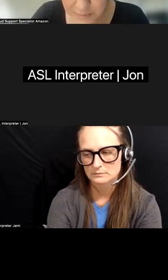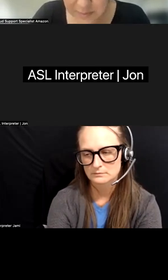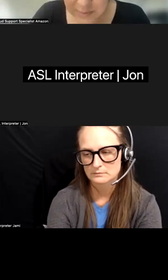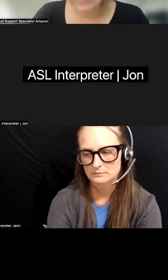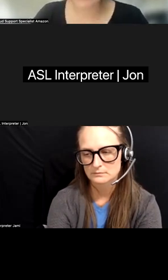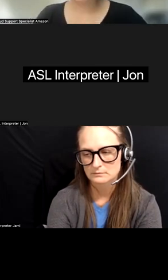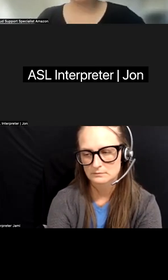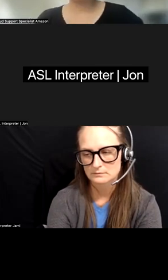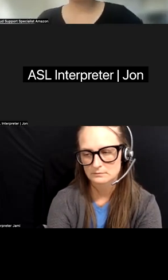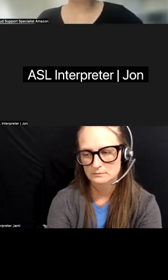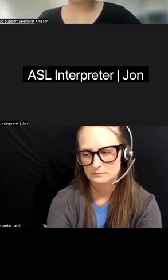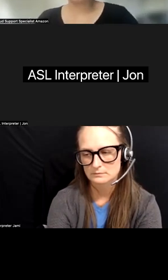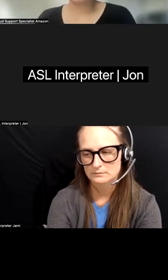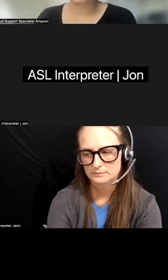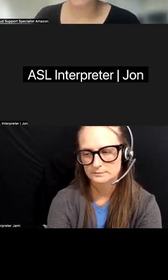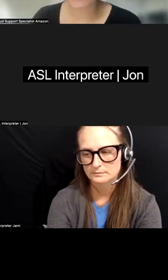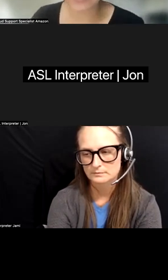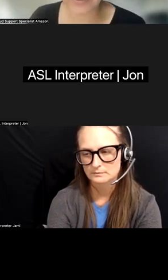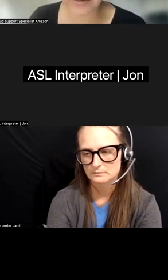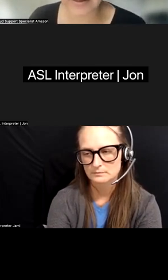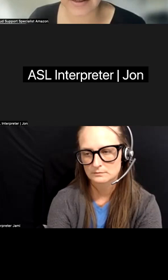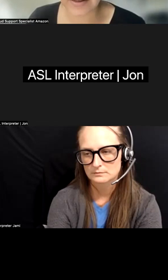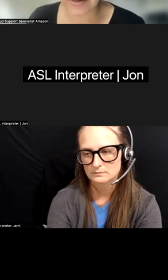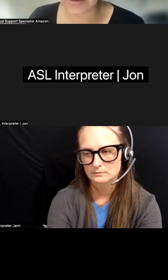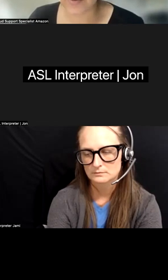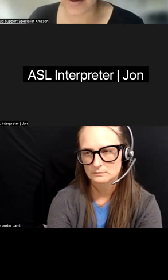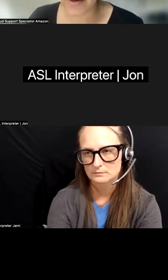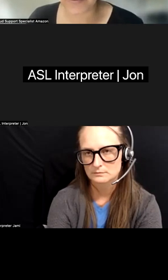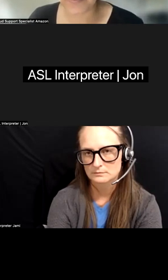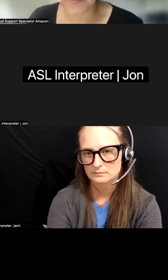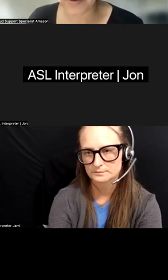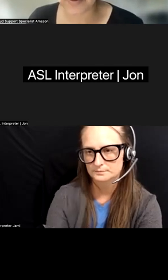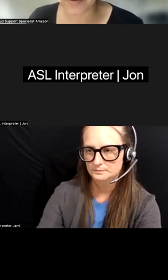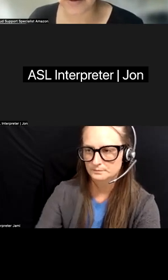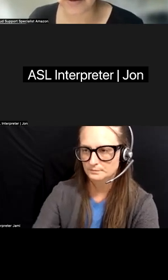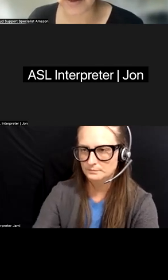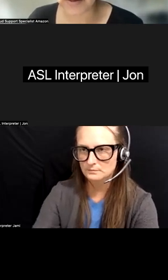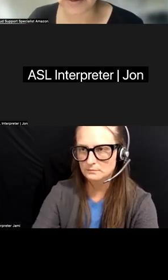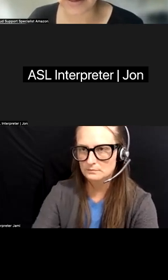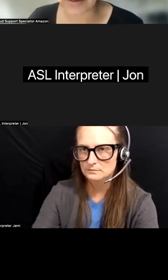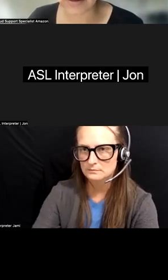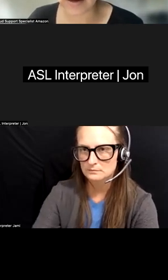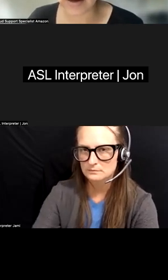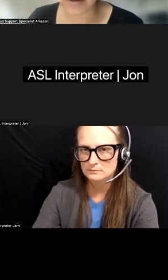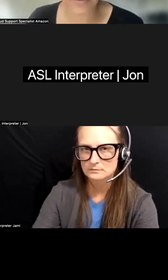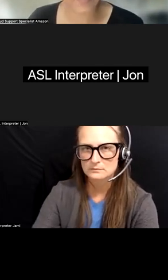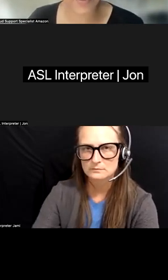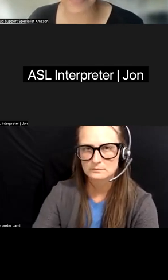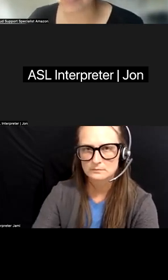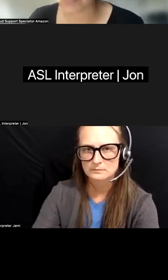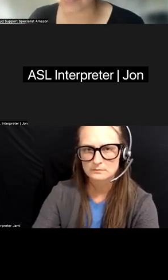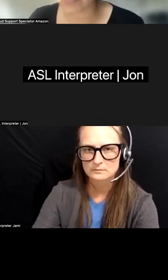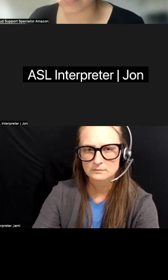All right, just drop it in there. Okay, It looks like a lot